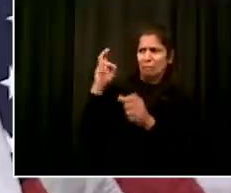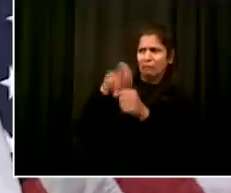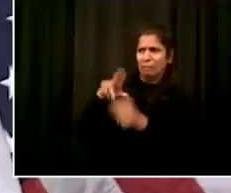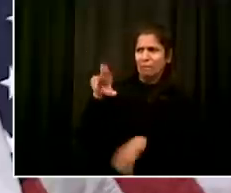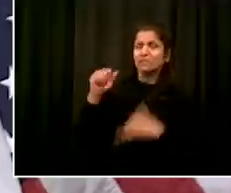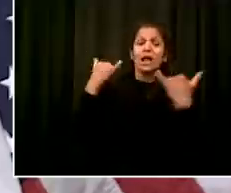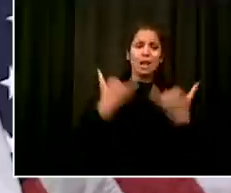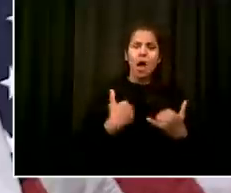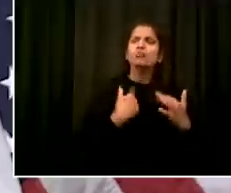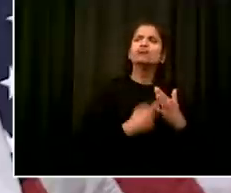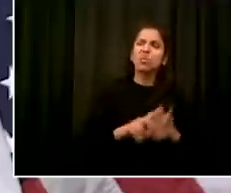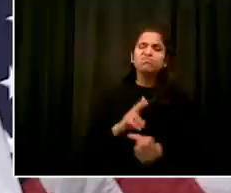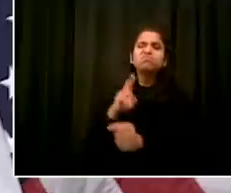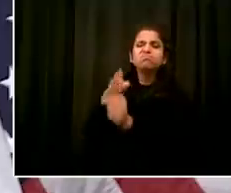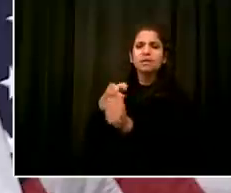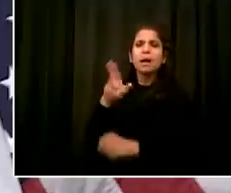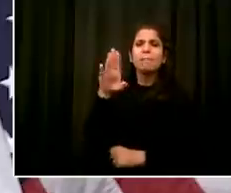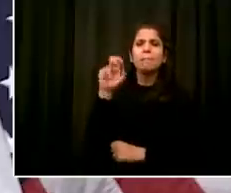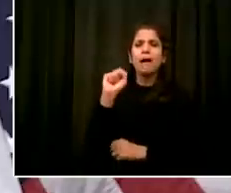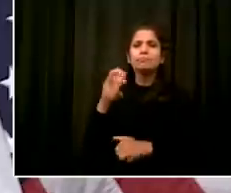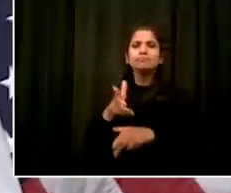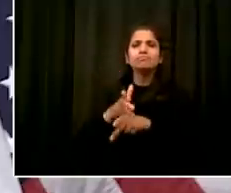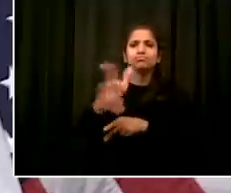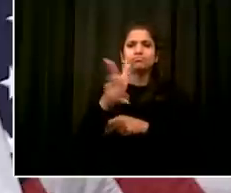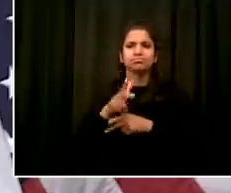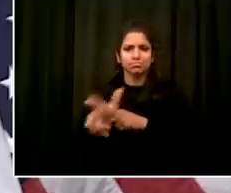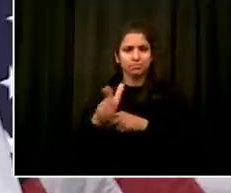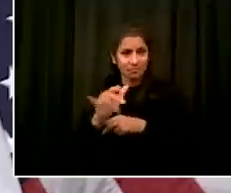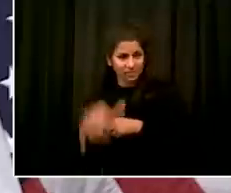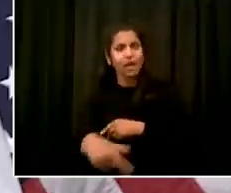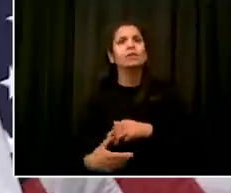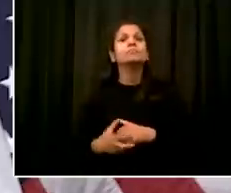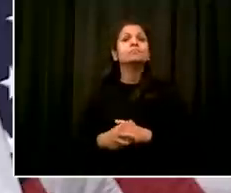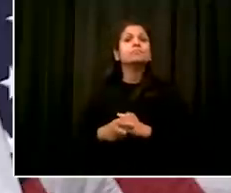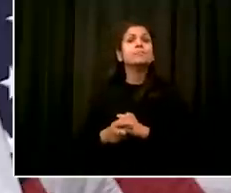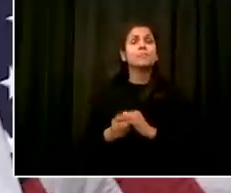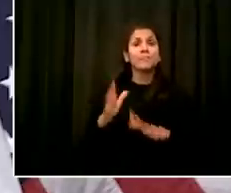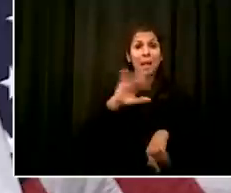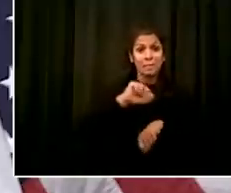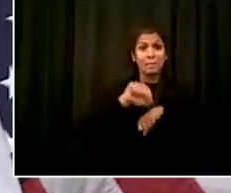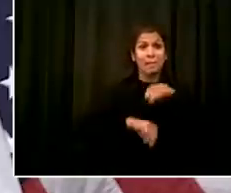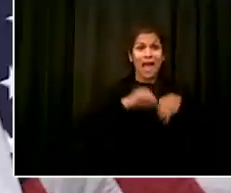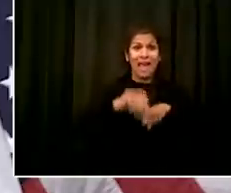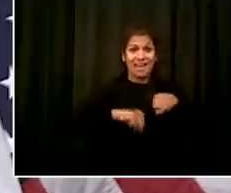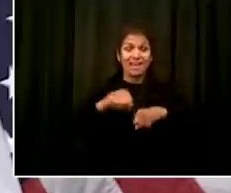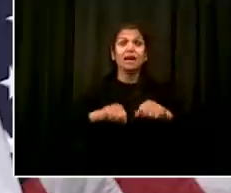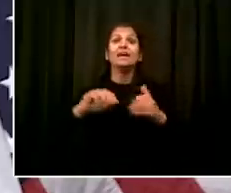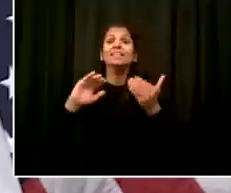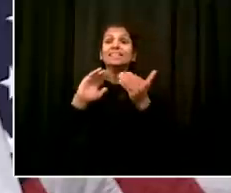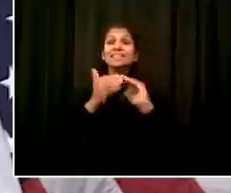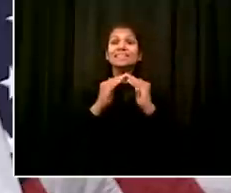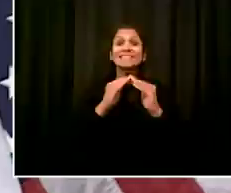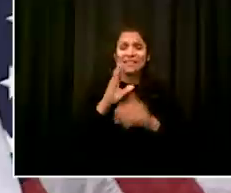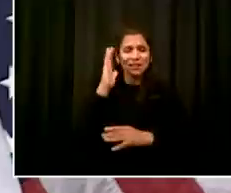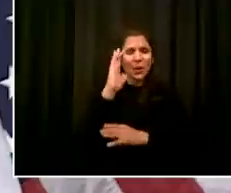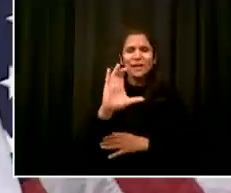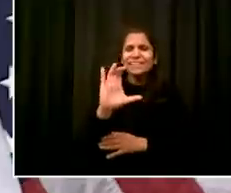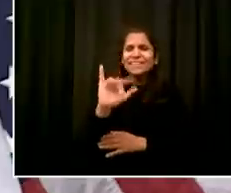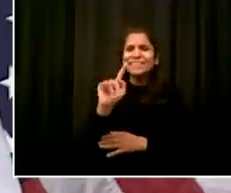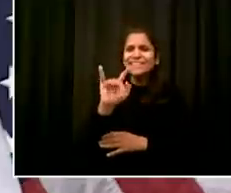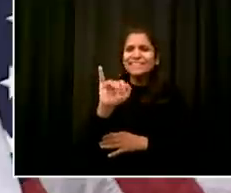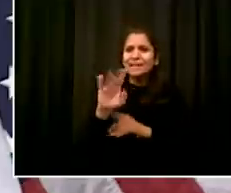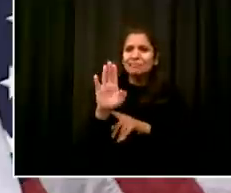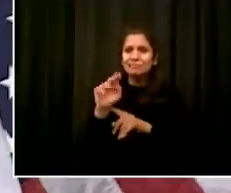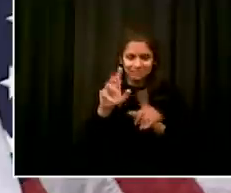I keep trying to say it, and maybe my words are failing me. But there's got to be an understanding in this town